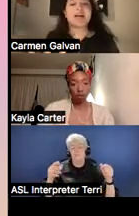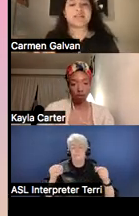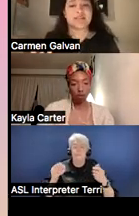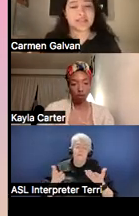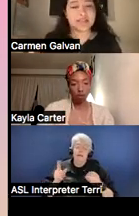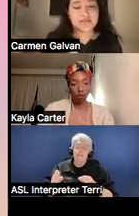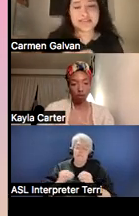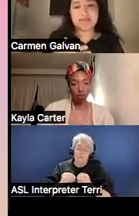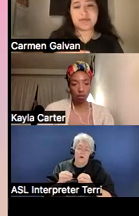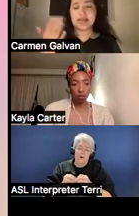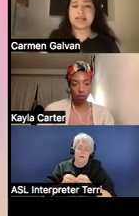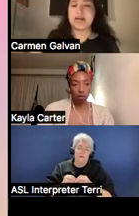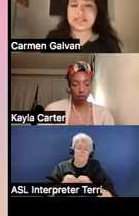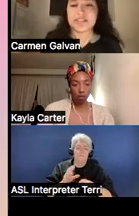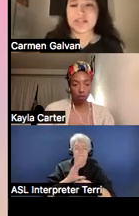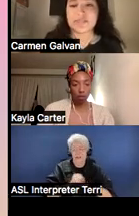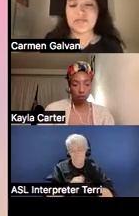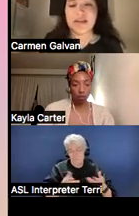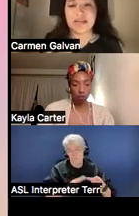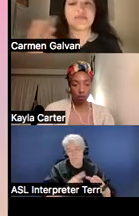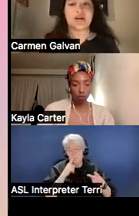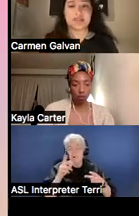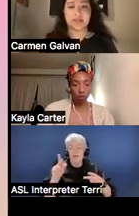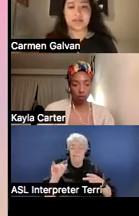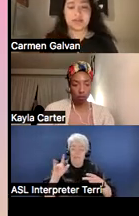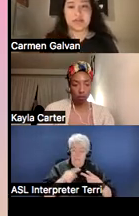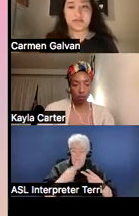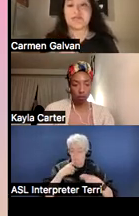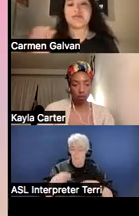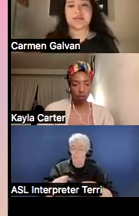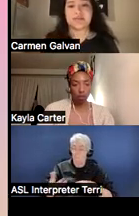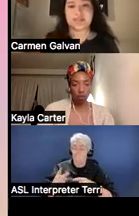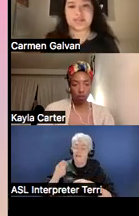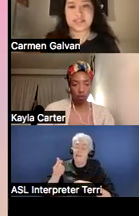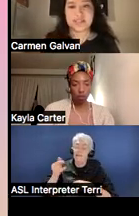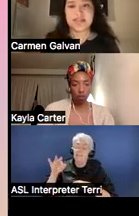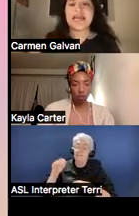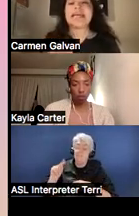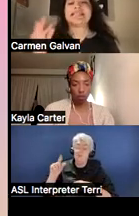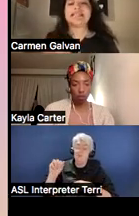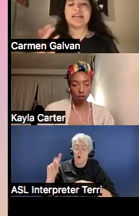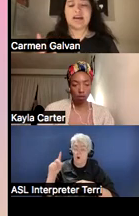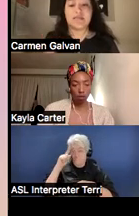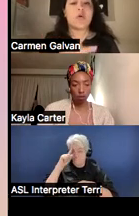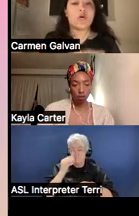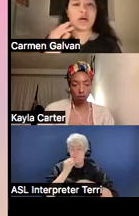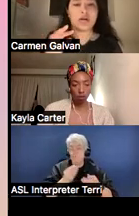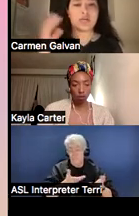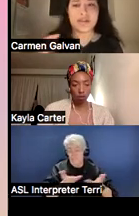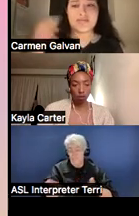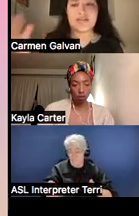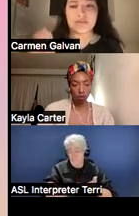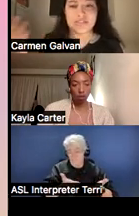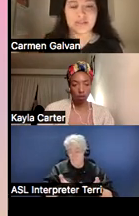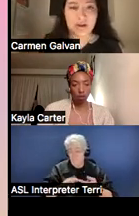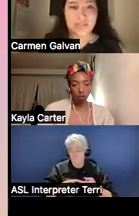more practical things. So for example, Kayla and I always suggest providing gift cards for food delivery services instead of, or